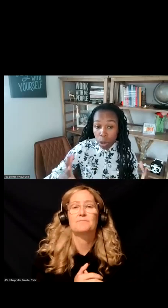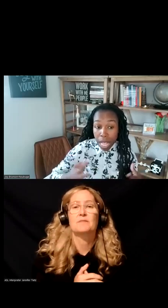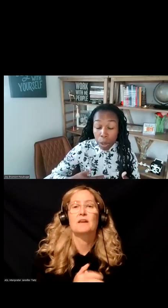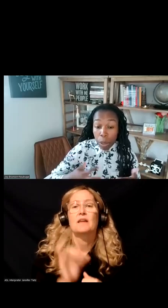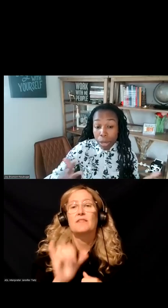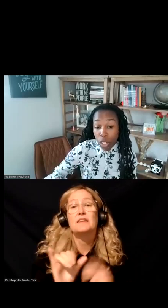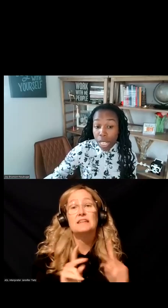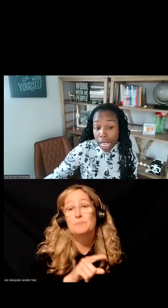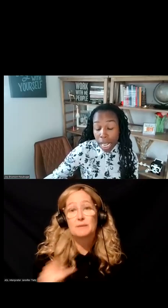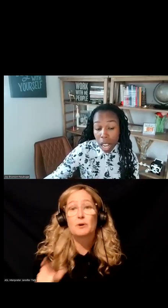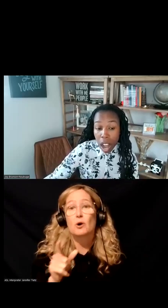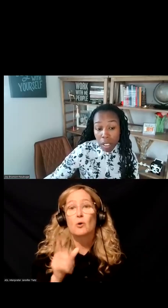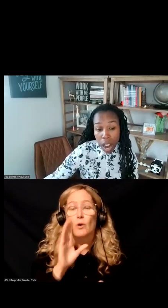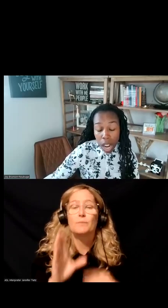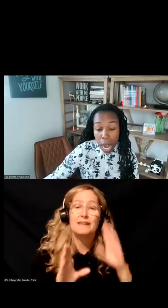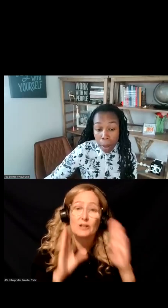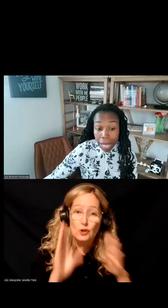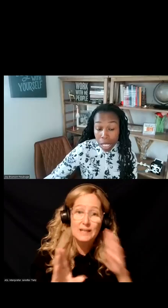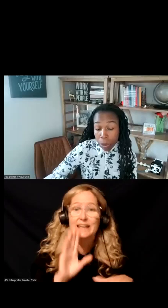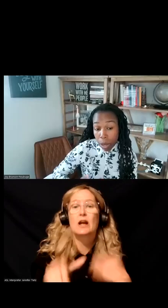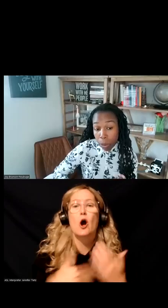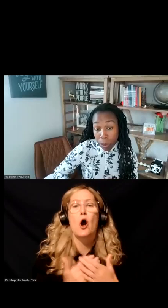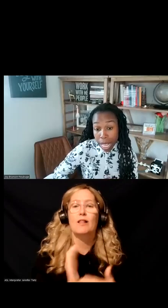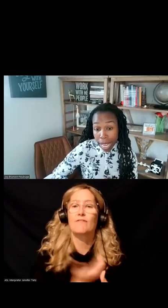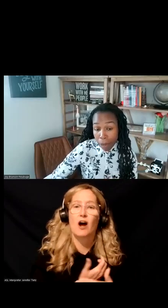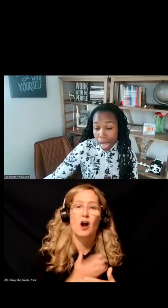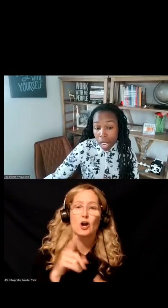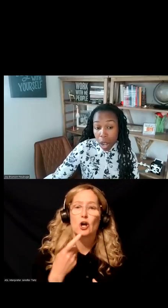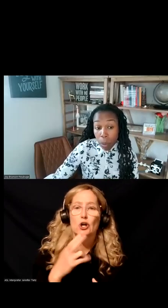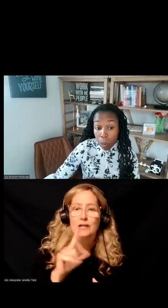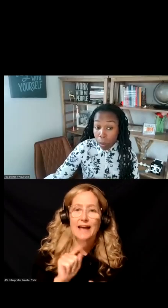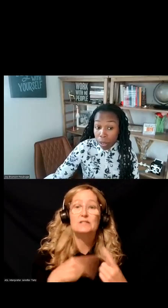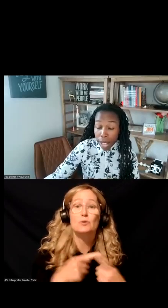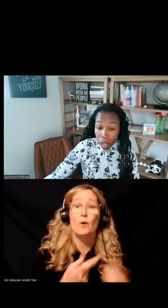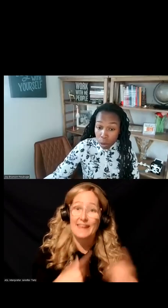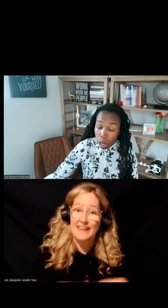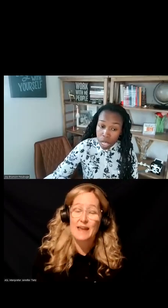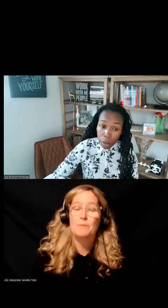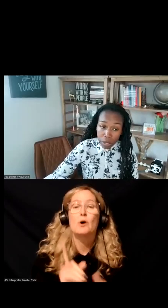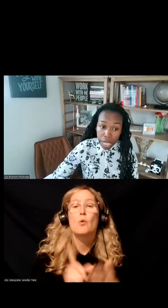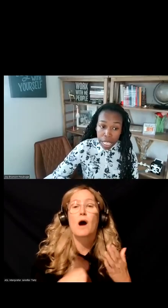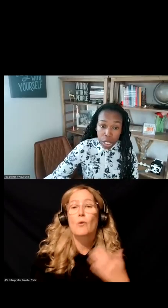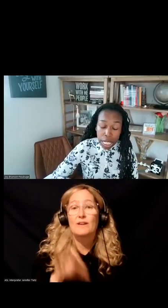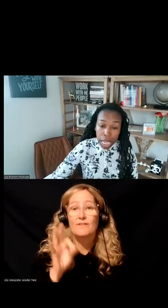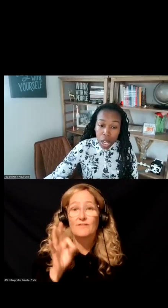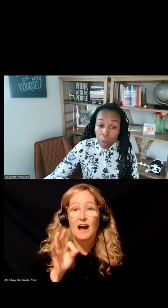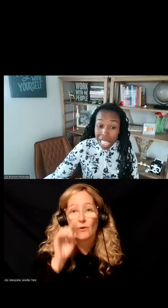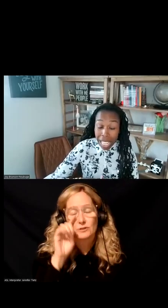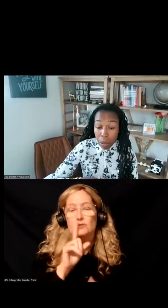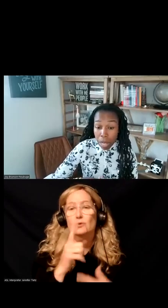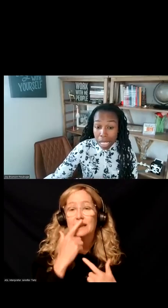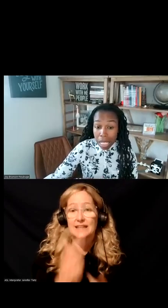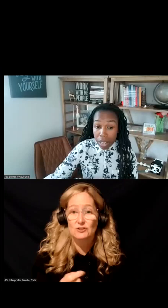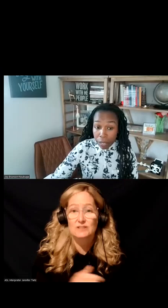the individuals that were going to be greeting all of our guests when they came in. What we found, which we thought was very interesting,